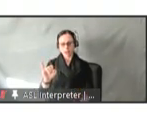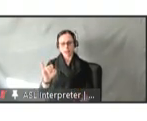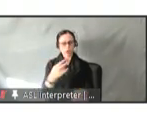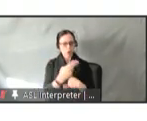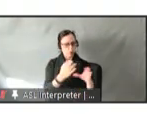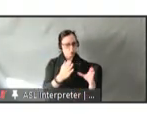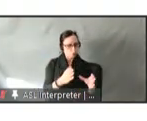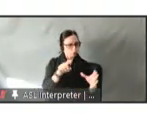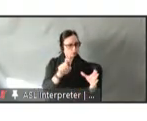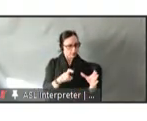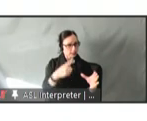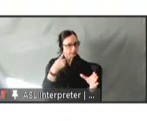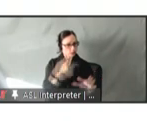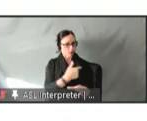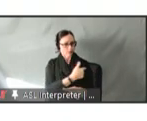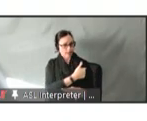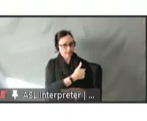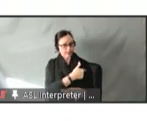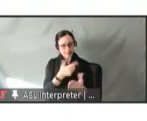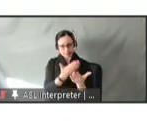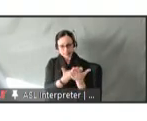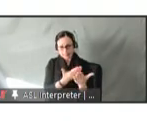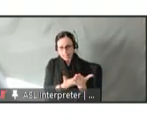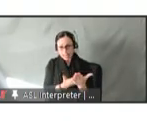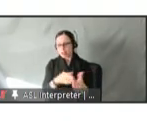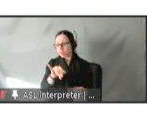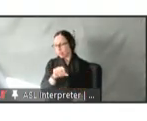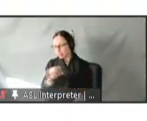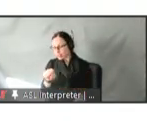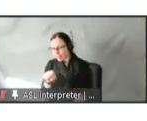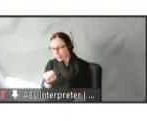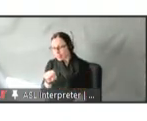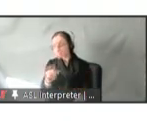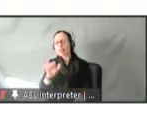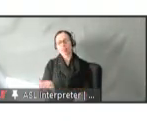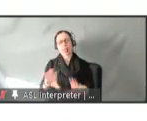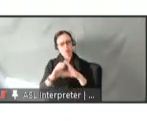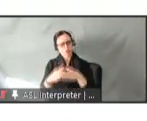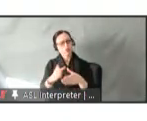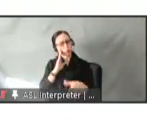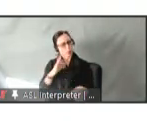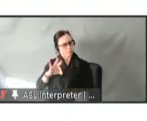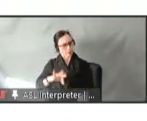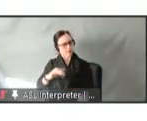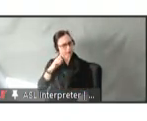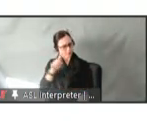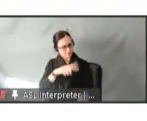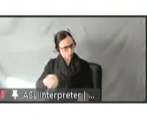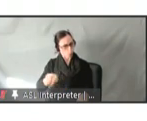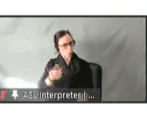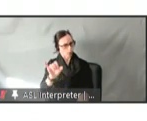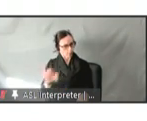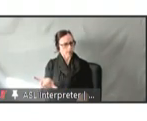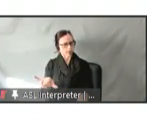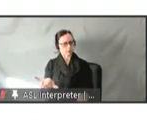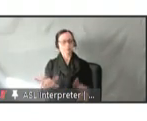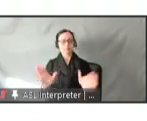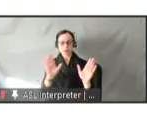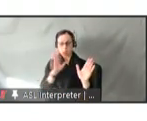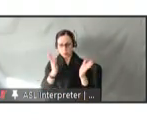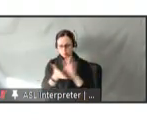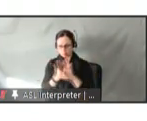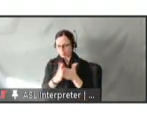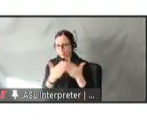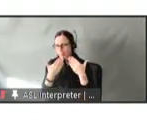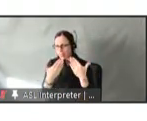need to use it for vaccine data and using IIS, this is a group that will be beneficial across the board for that. So with that, I will close and say